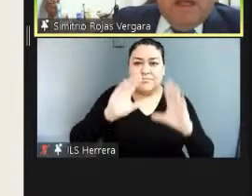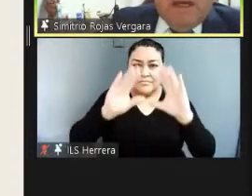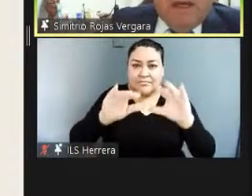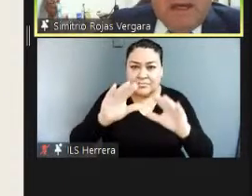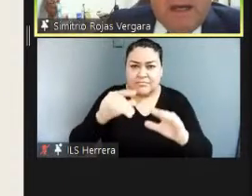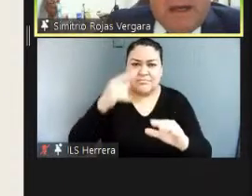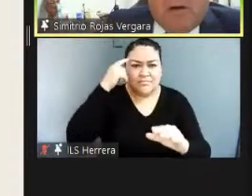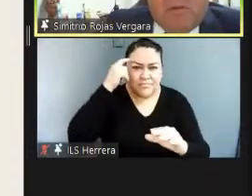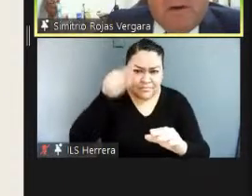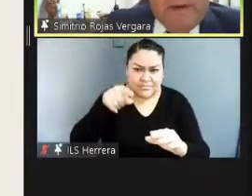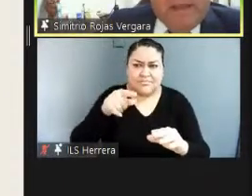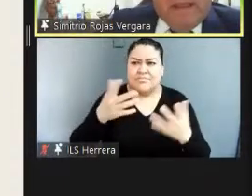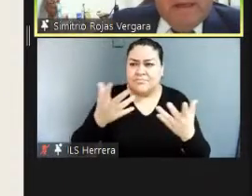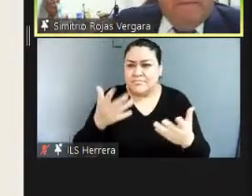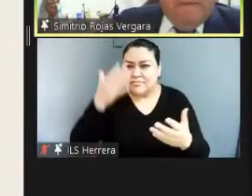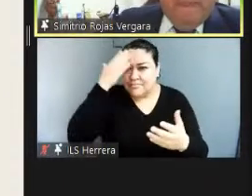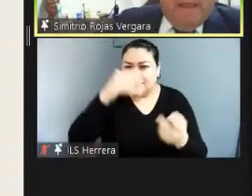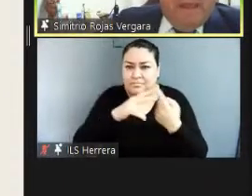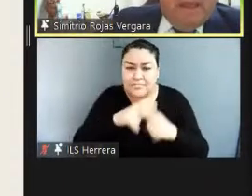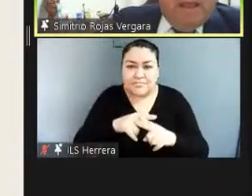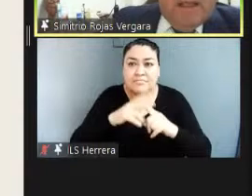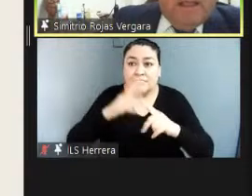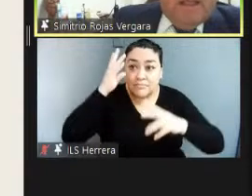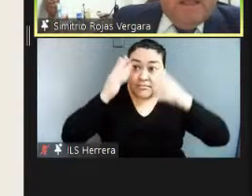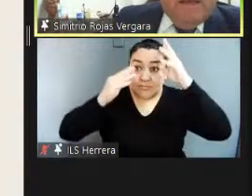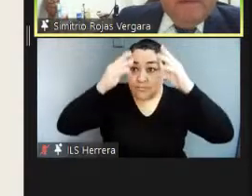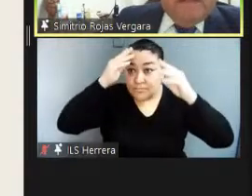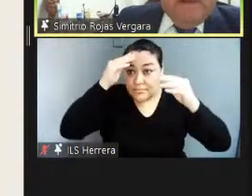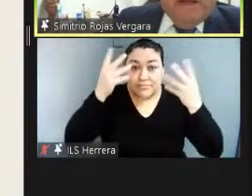teaching they're going to carry out.